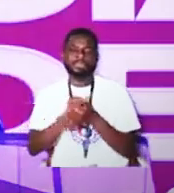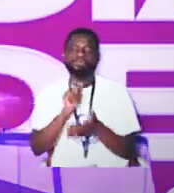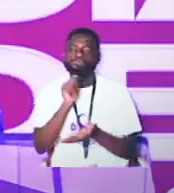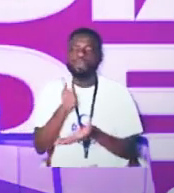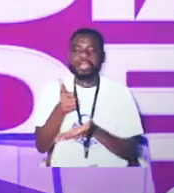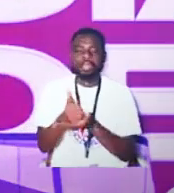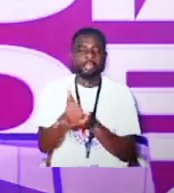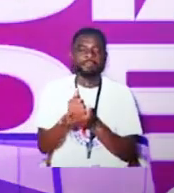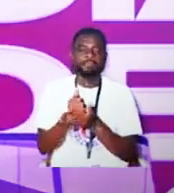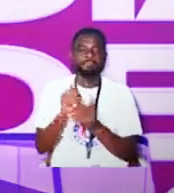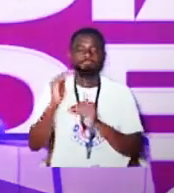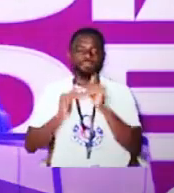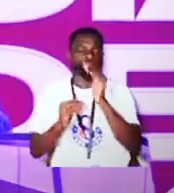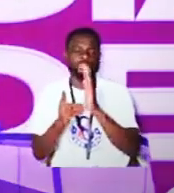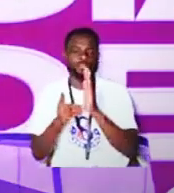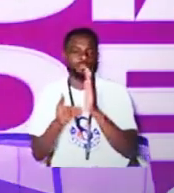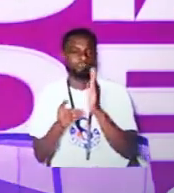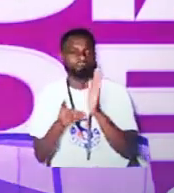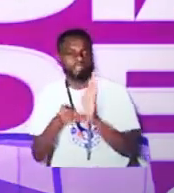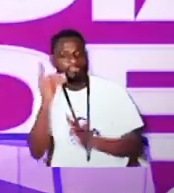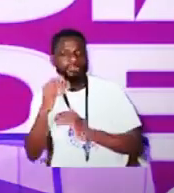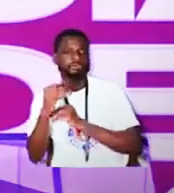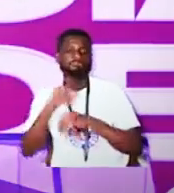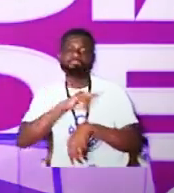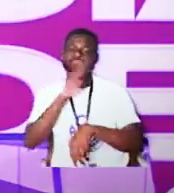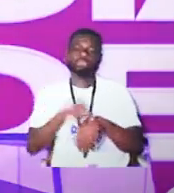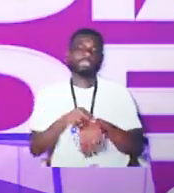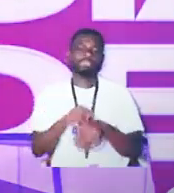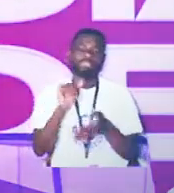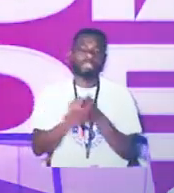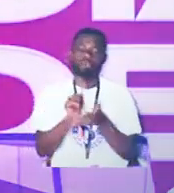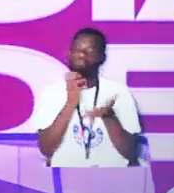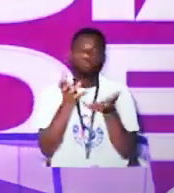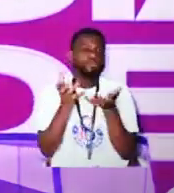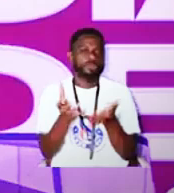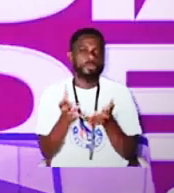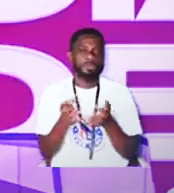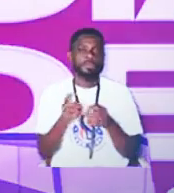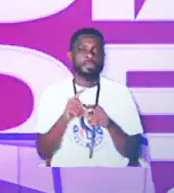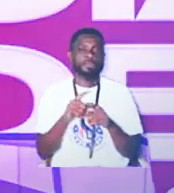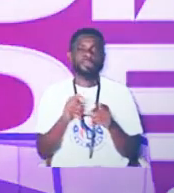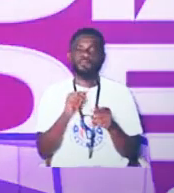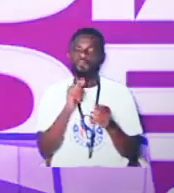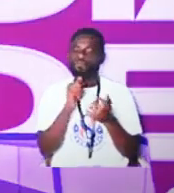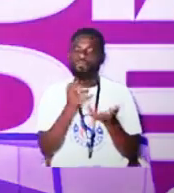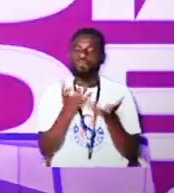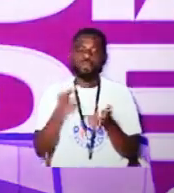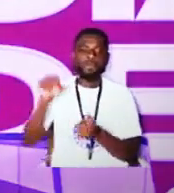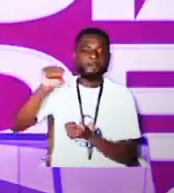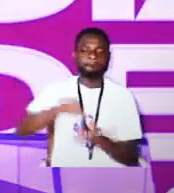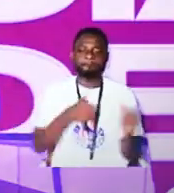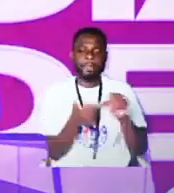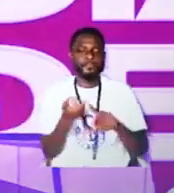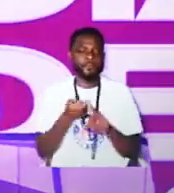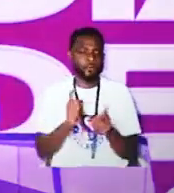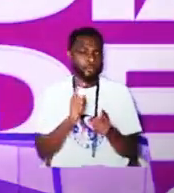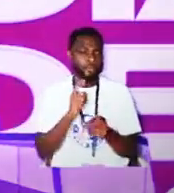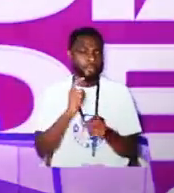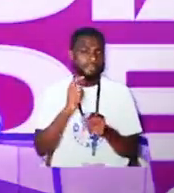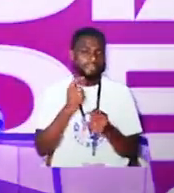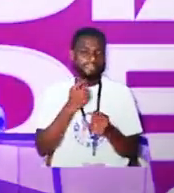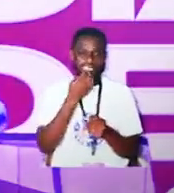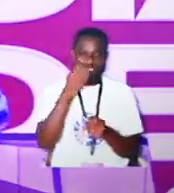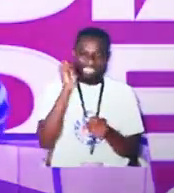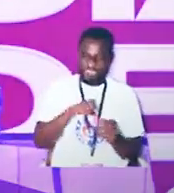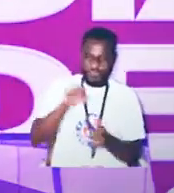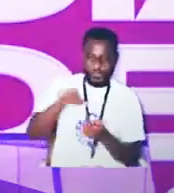years. That one, we wouldn't allow it to come upon you. There should be no baptism from them that is evil